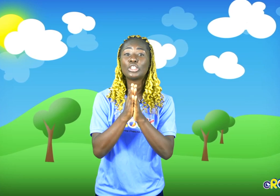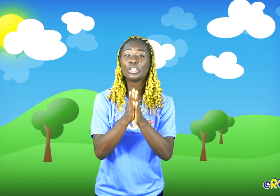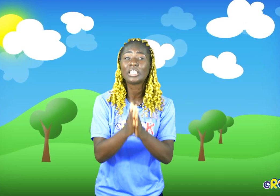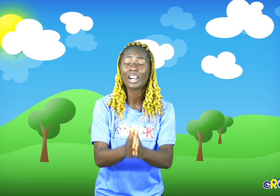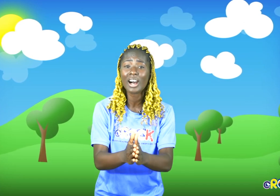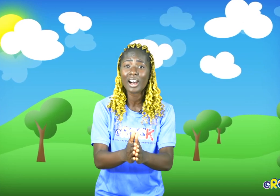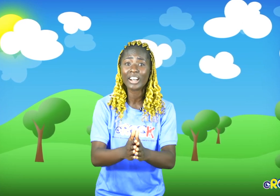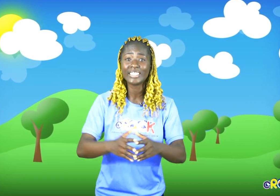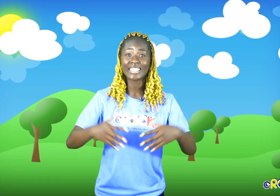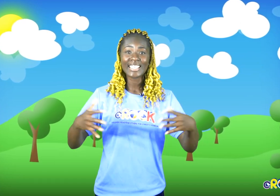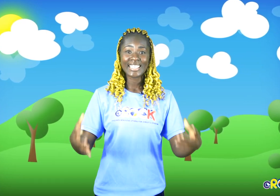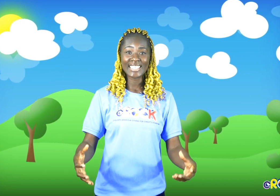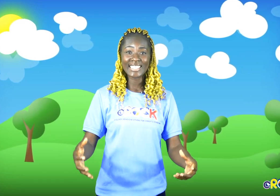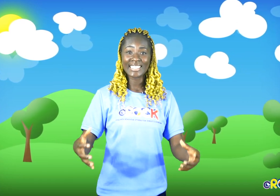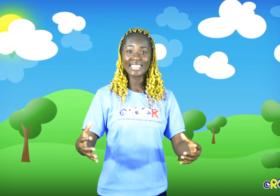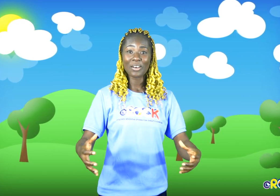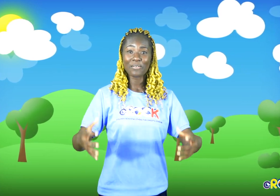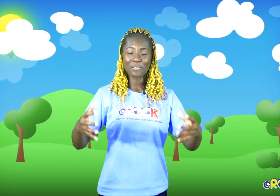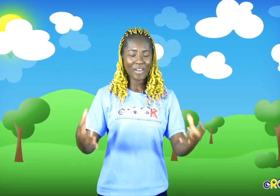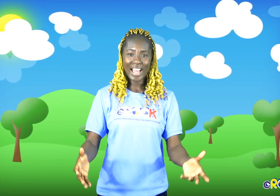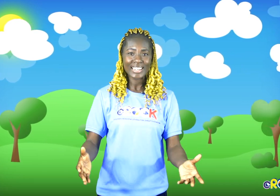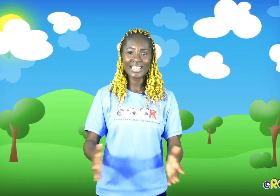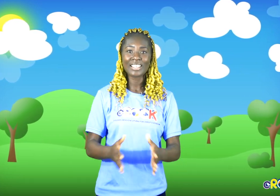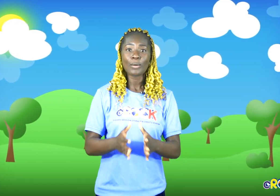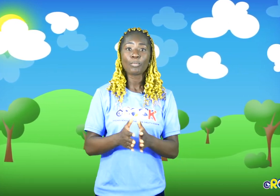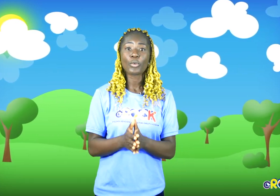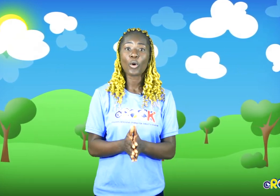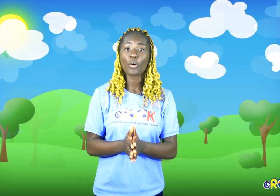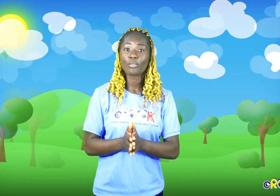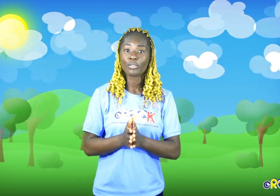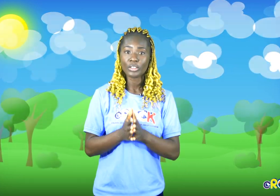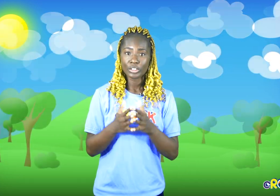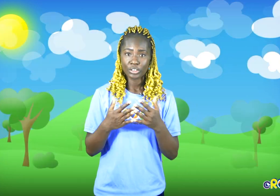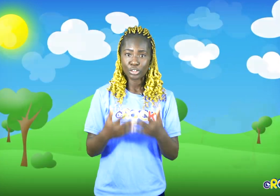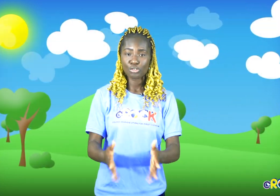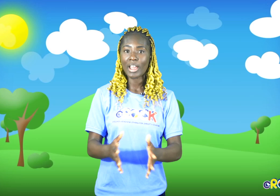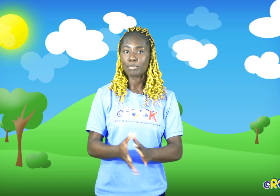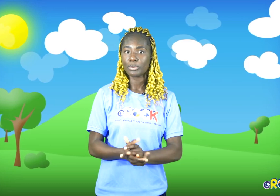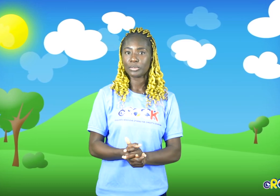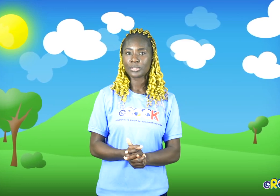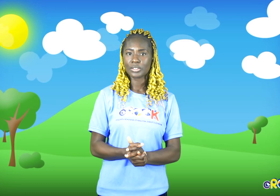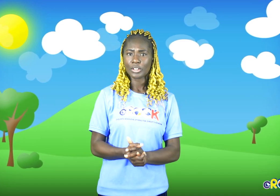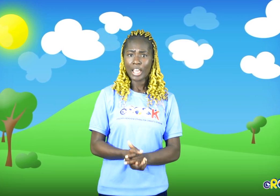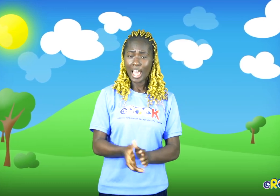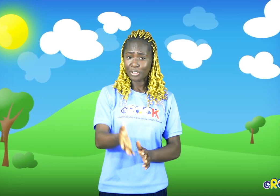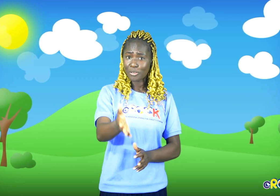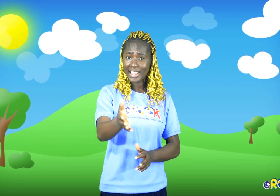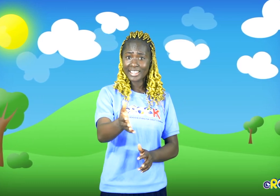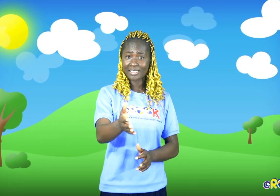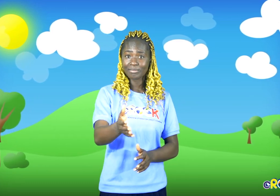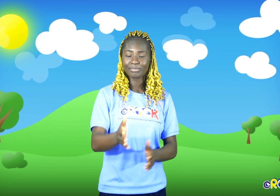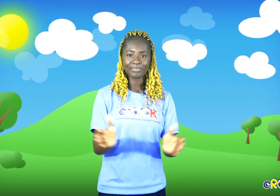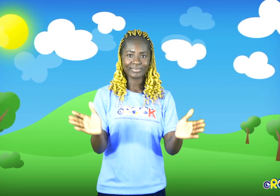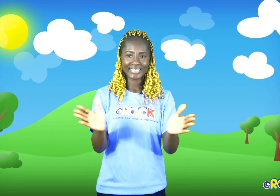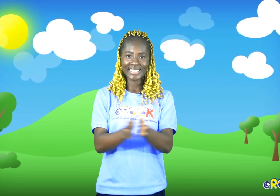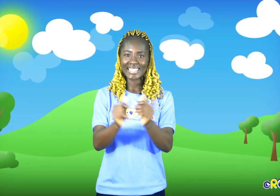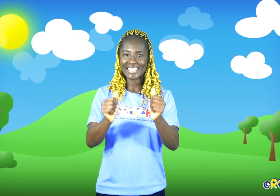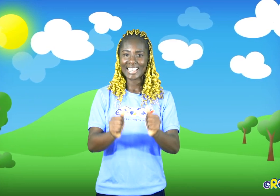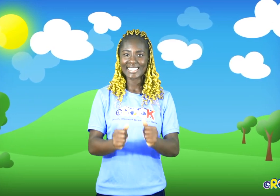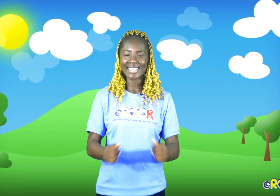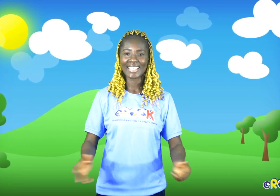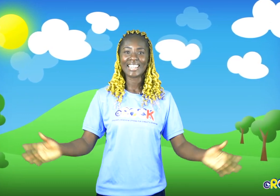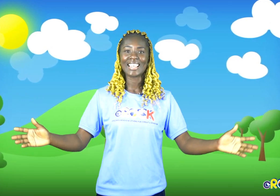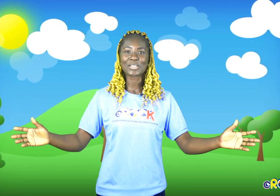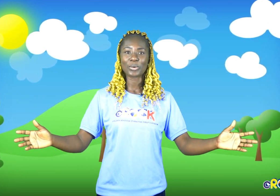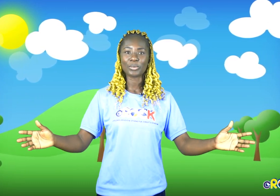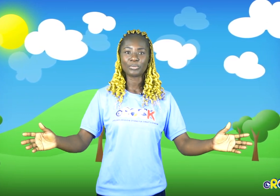with God in the valley of the dry bones. Are you ready? Get